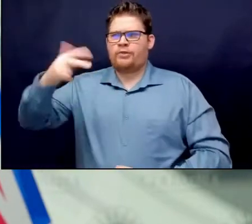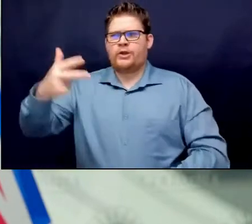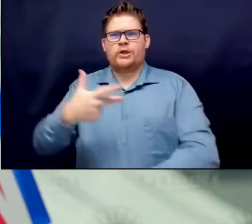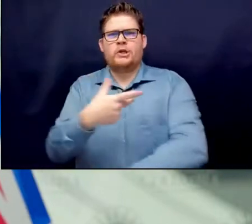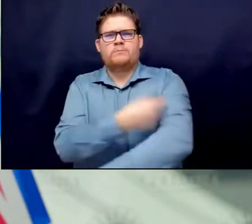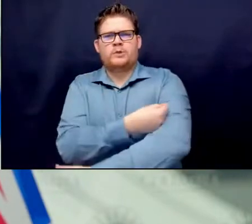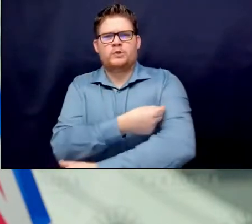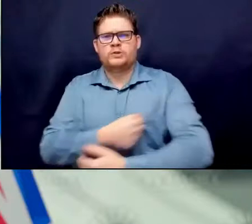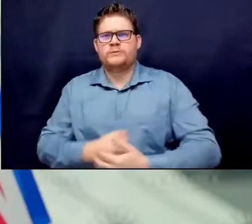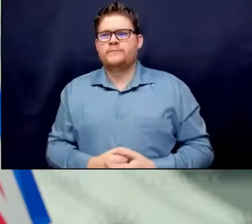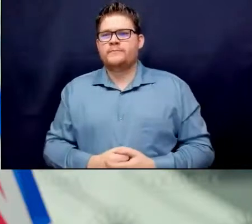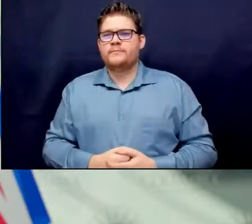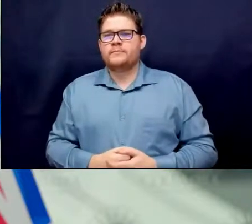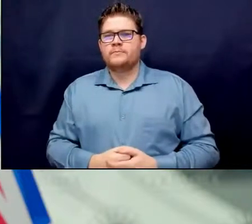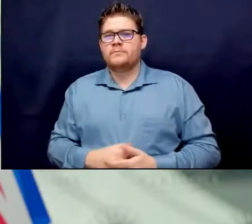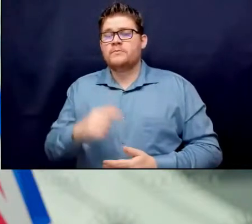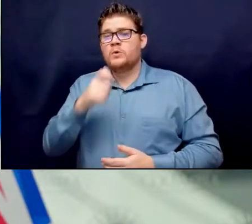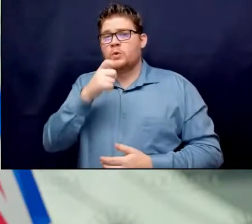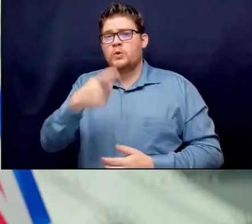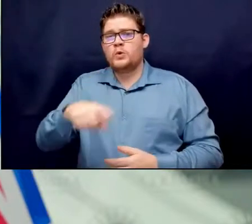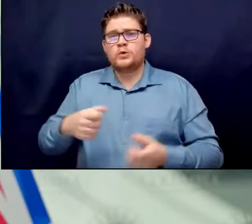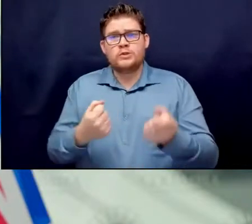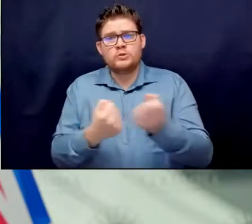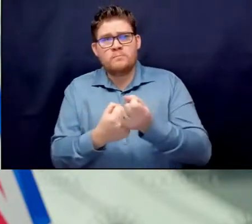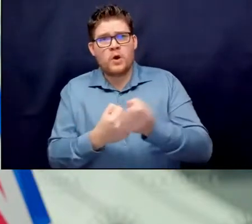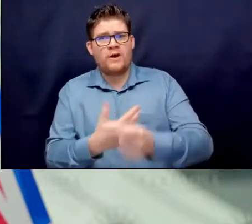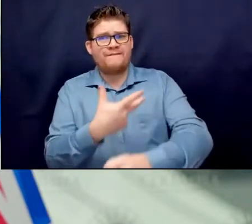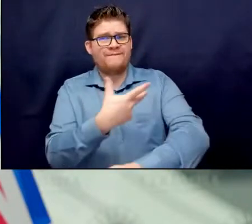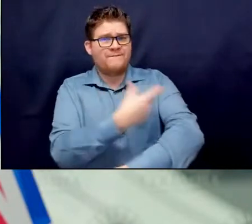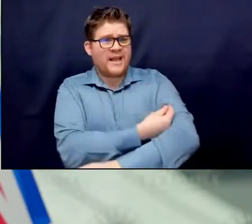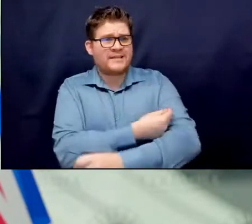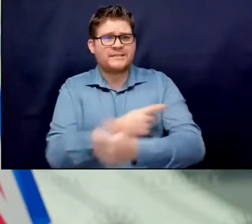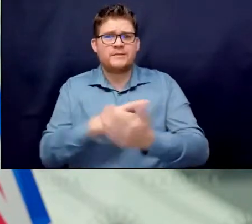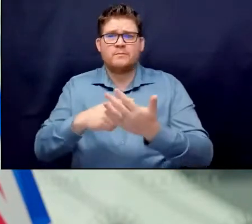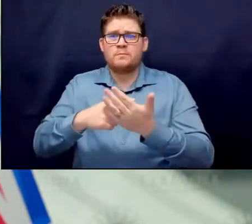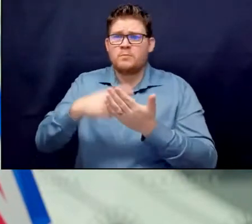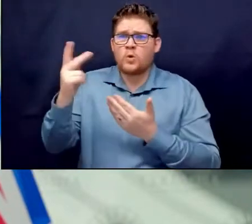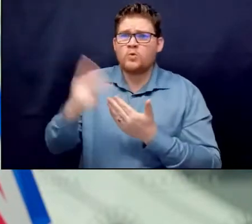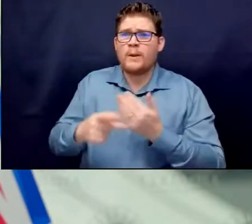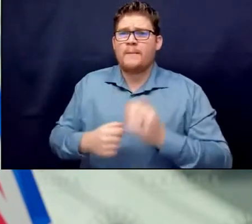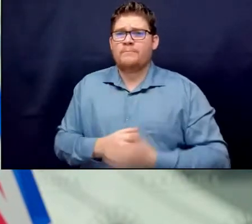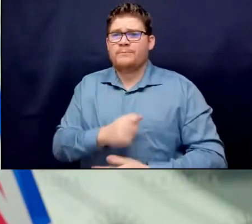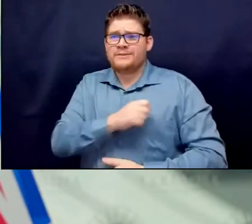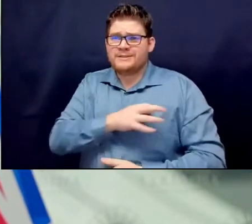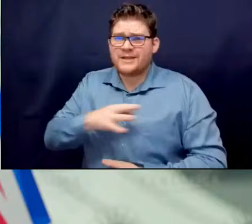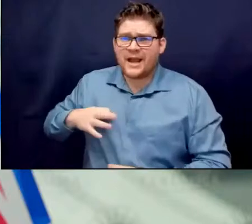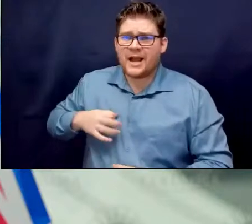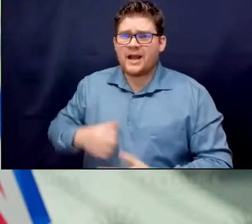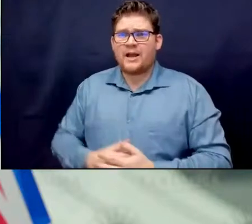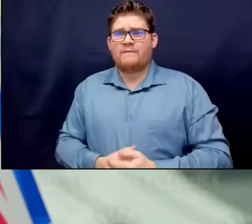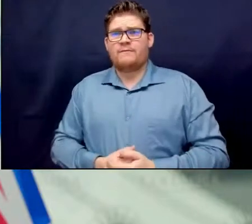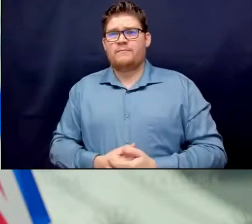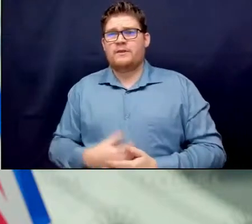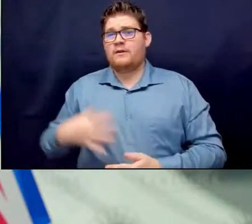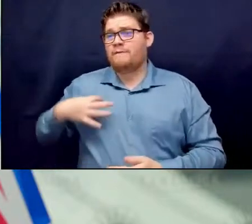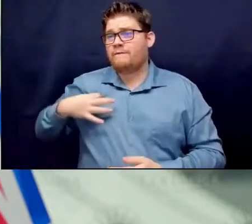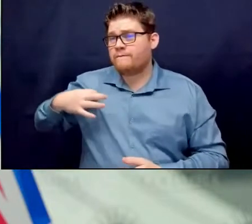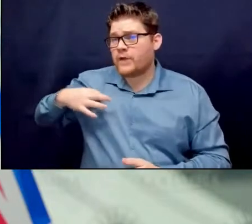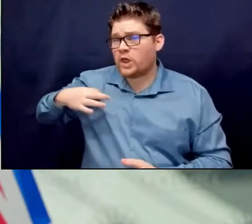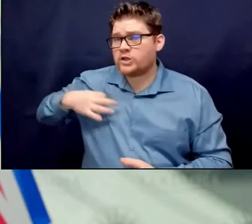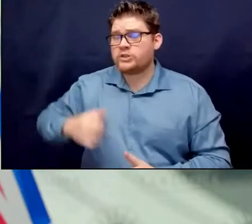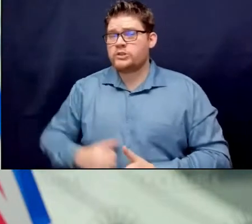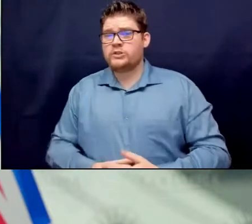extraordinary degree, and the people who support that campaign, both the volunteers and staff who make all of the arrangements at stations,